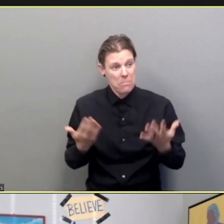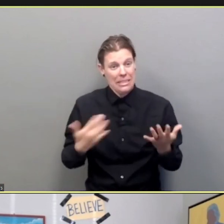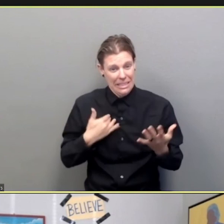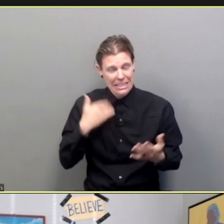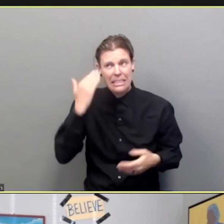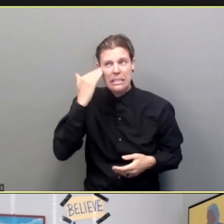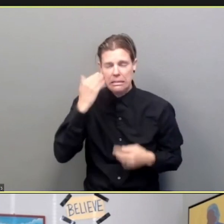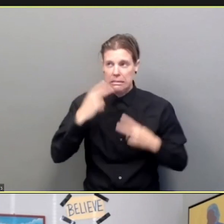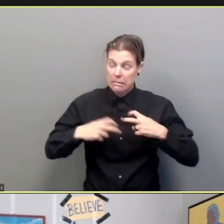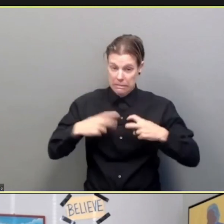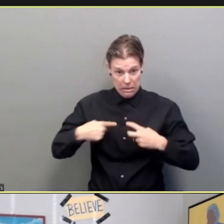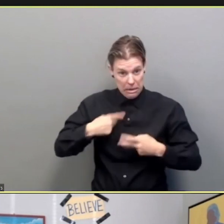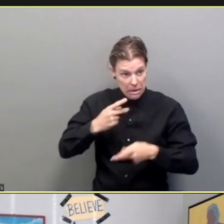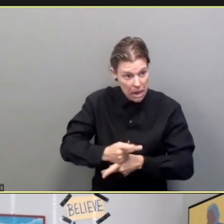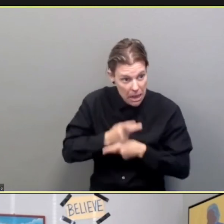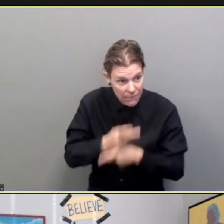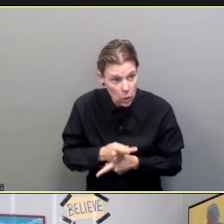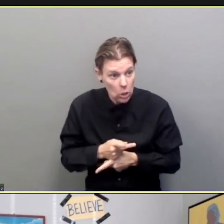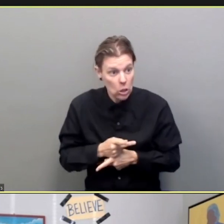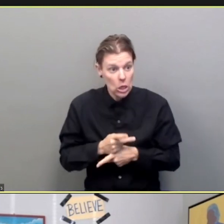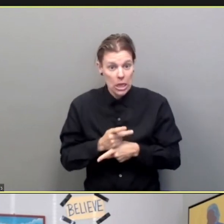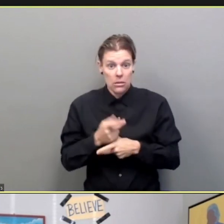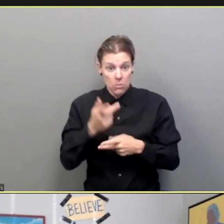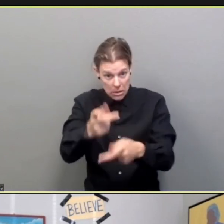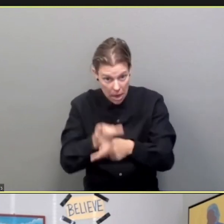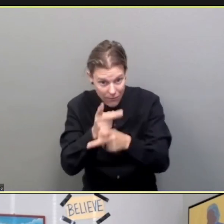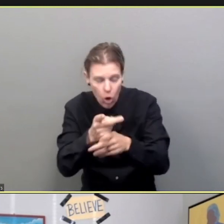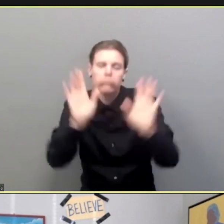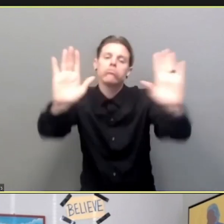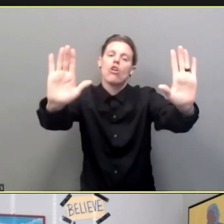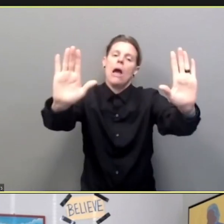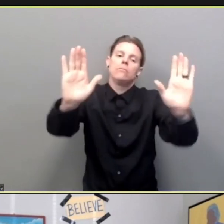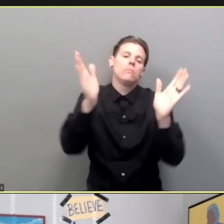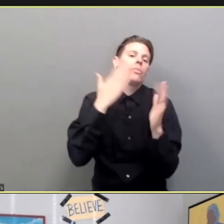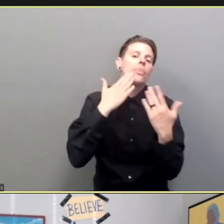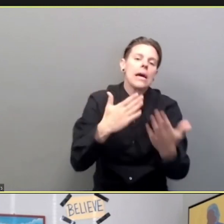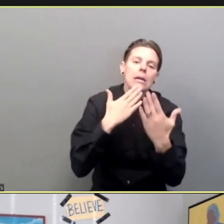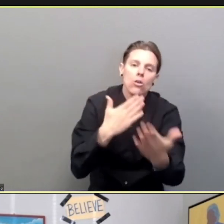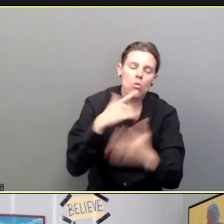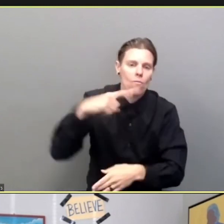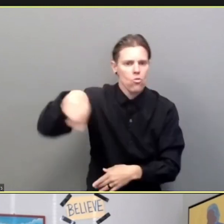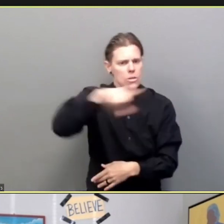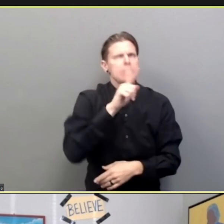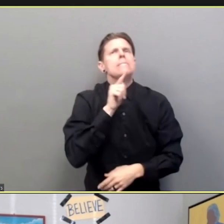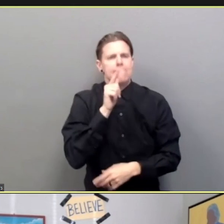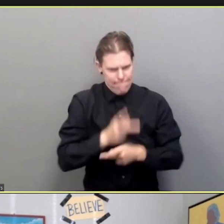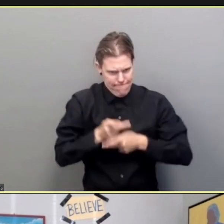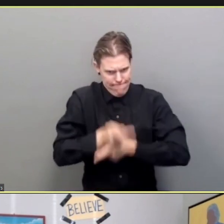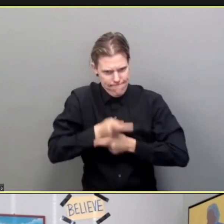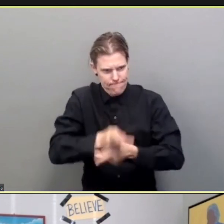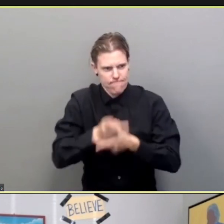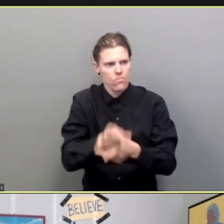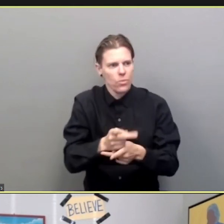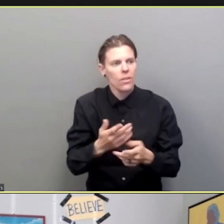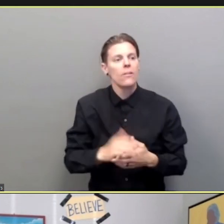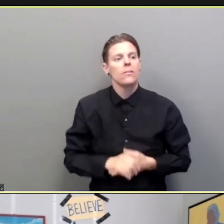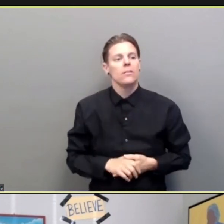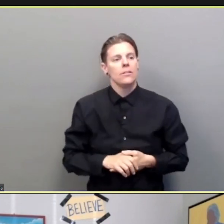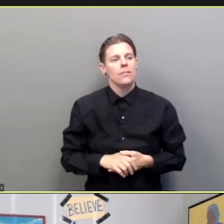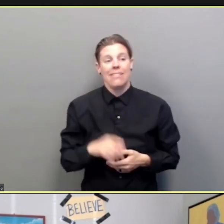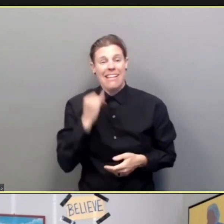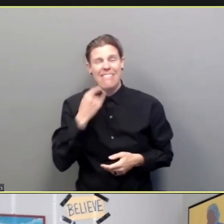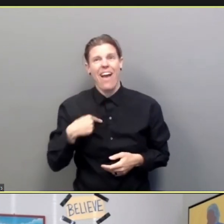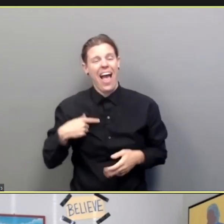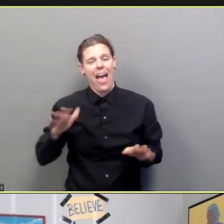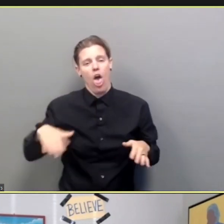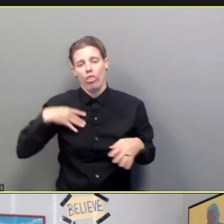and we bless you, and we ask you to tell your friends to do the same thing. And if you're one of the people who answers no, then maybe sit down at